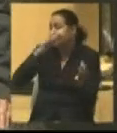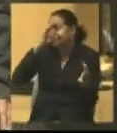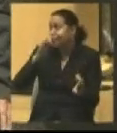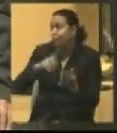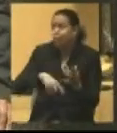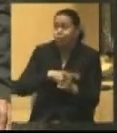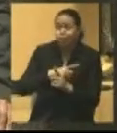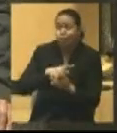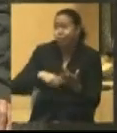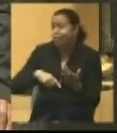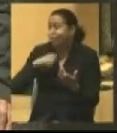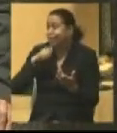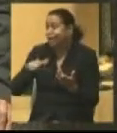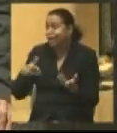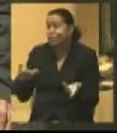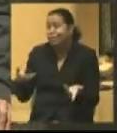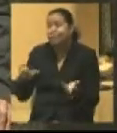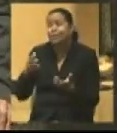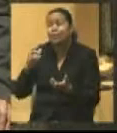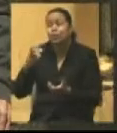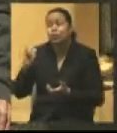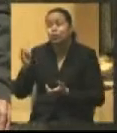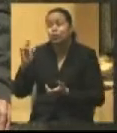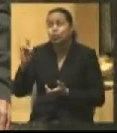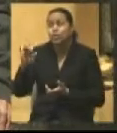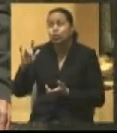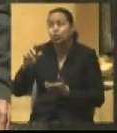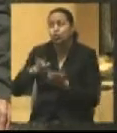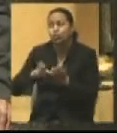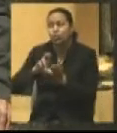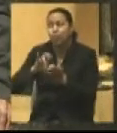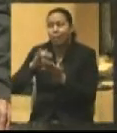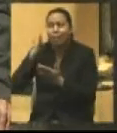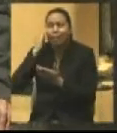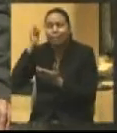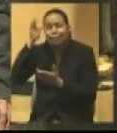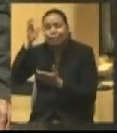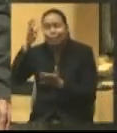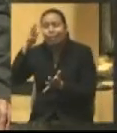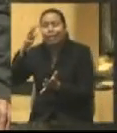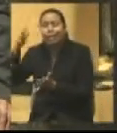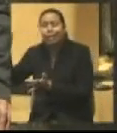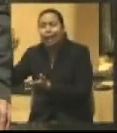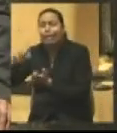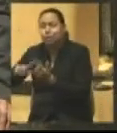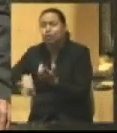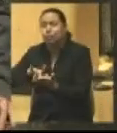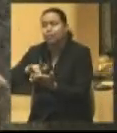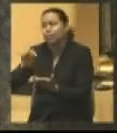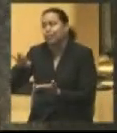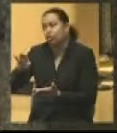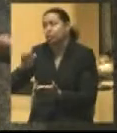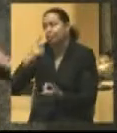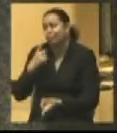not constitutional. The idea of judicial review takes a long time to evolve, and it really isn't until the middle of the 20th century that we